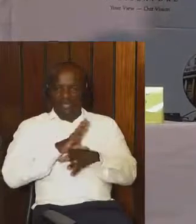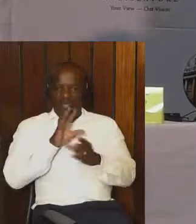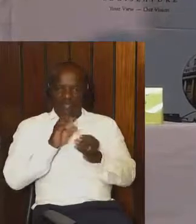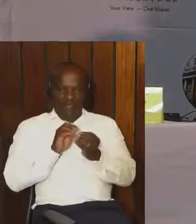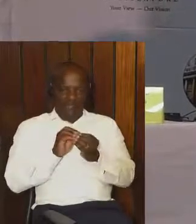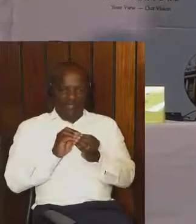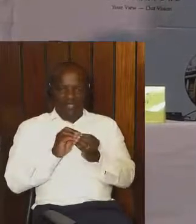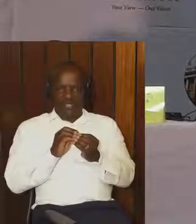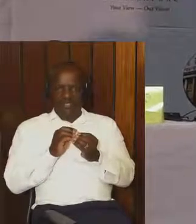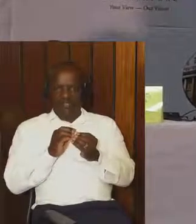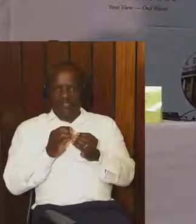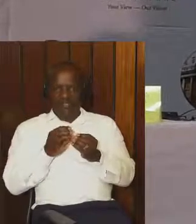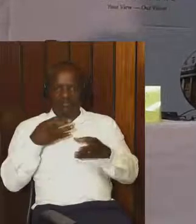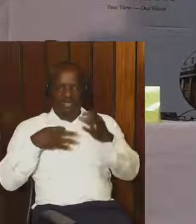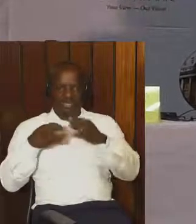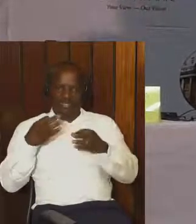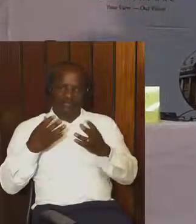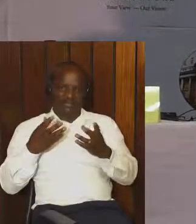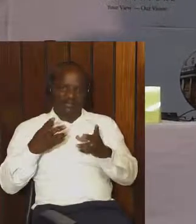you, but yeah.